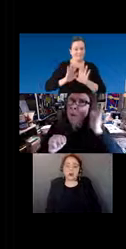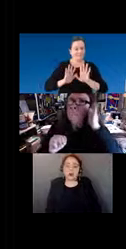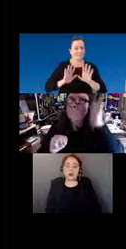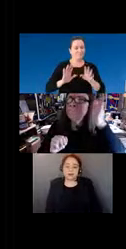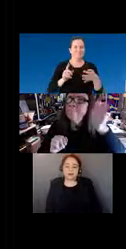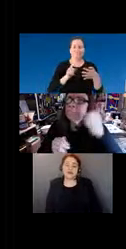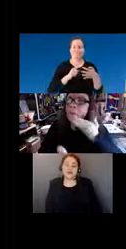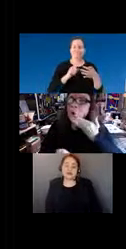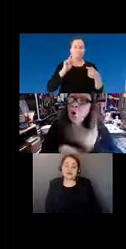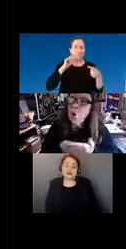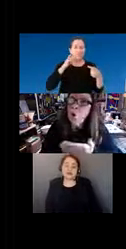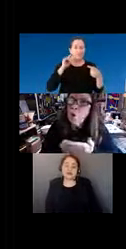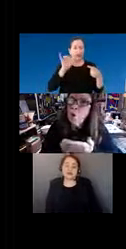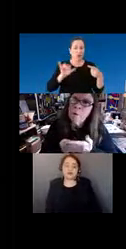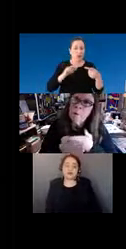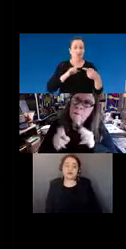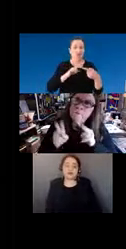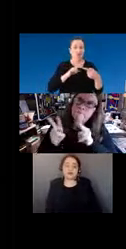hope for the future